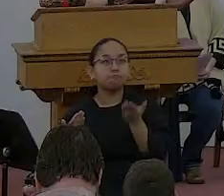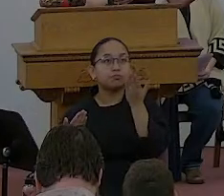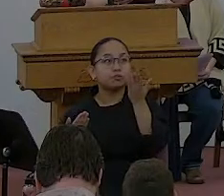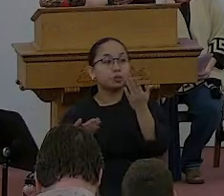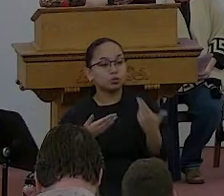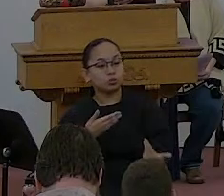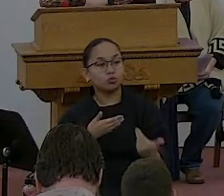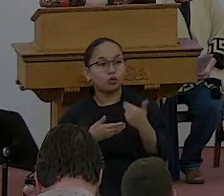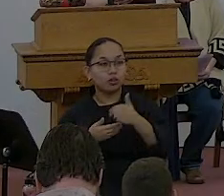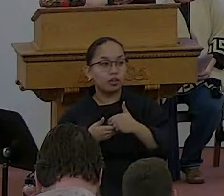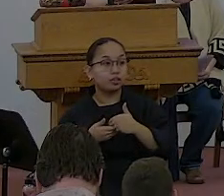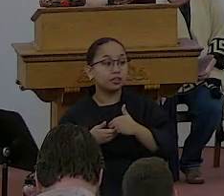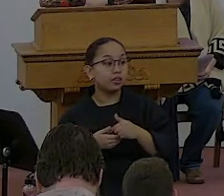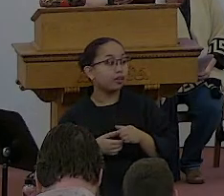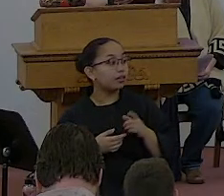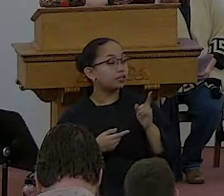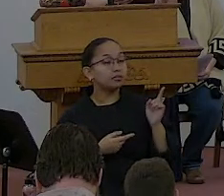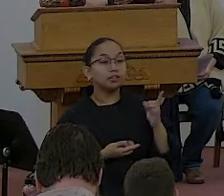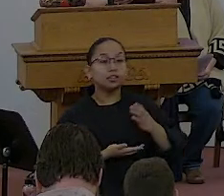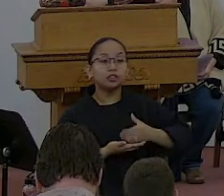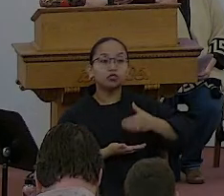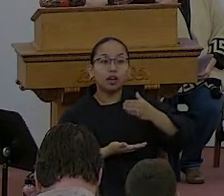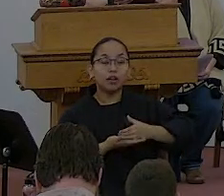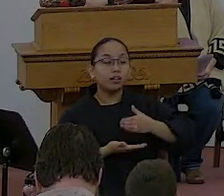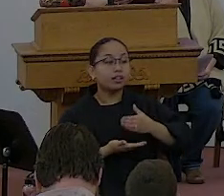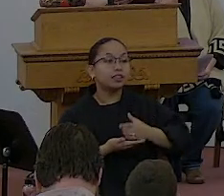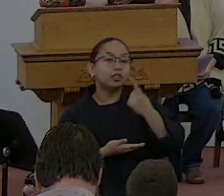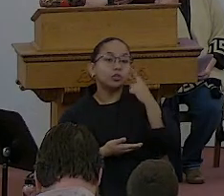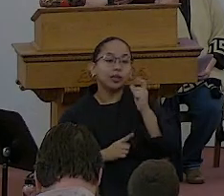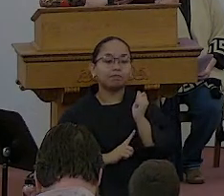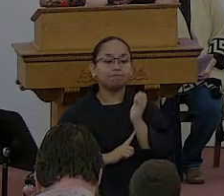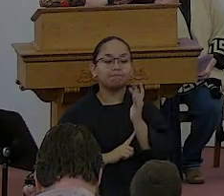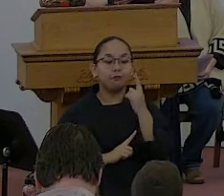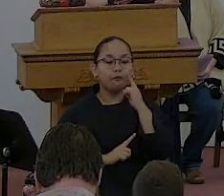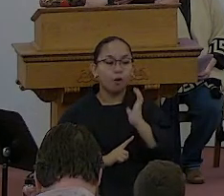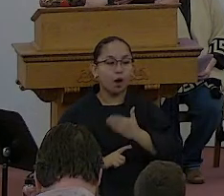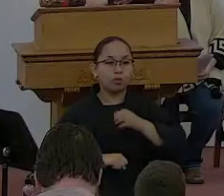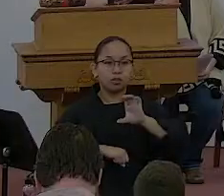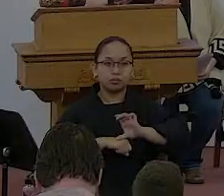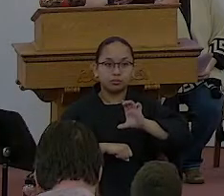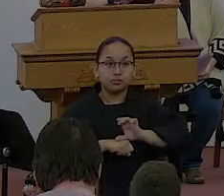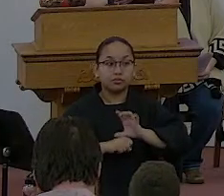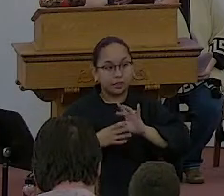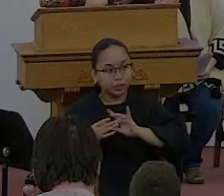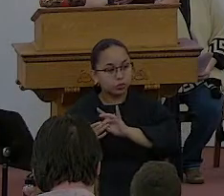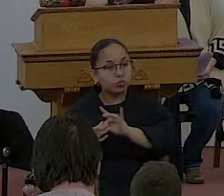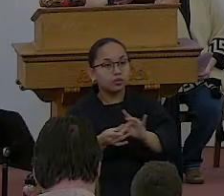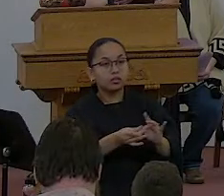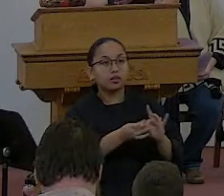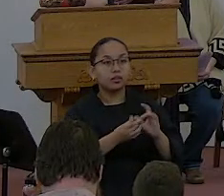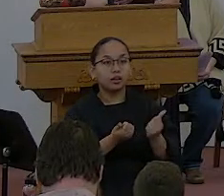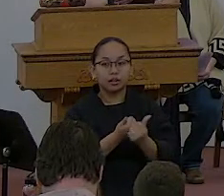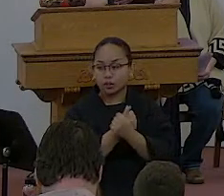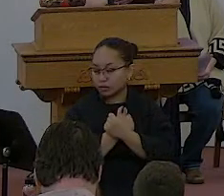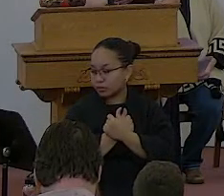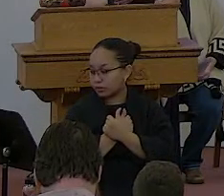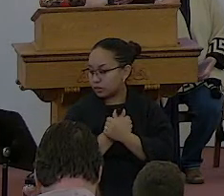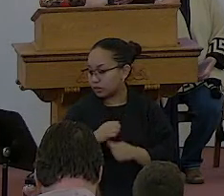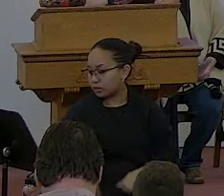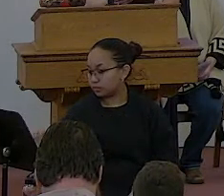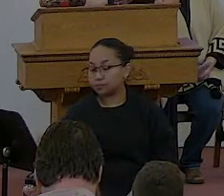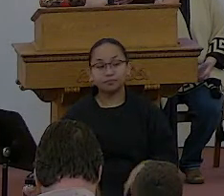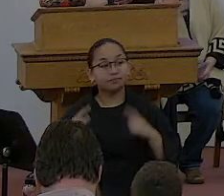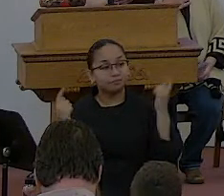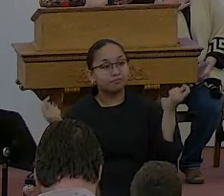rite. We light this chalice for our congregation in unity and in love. Hail